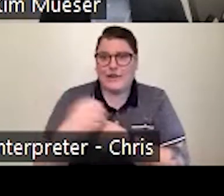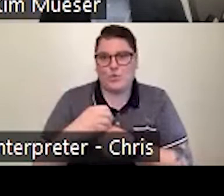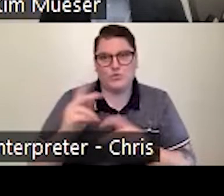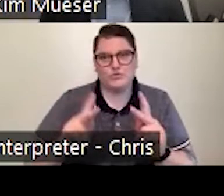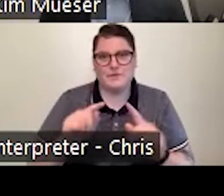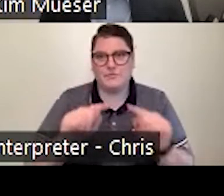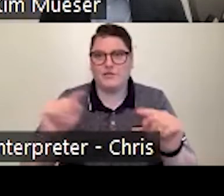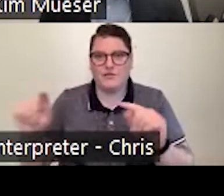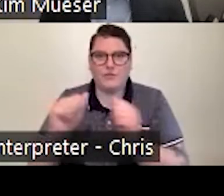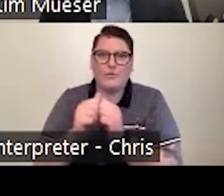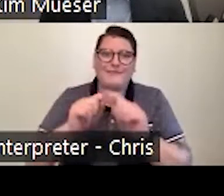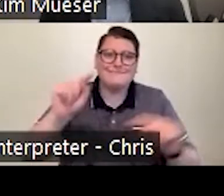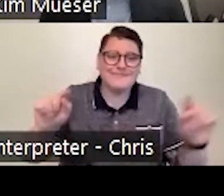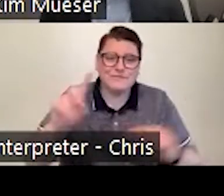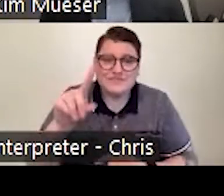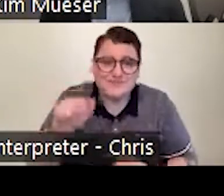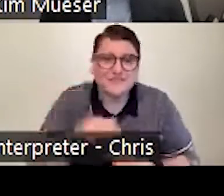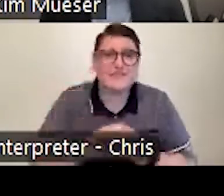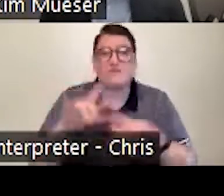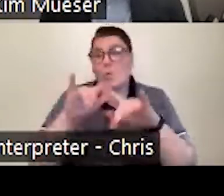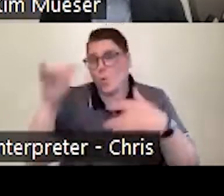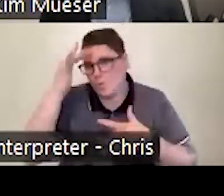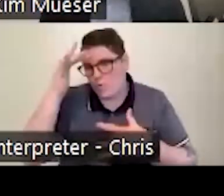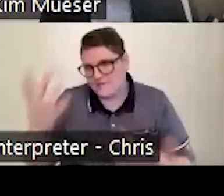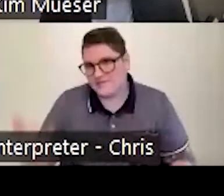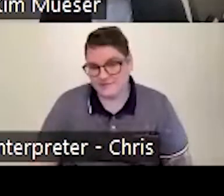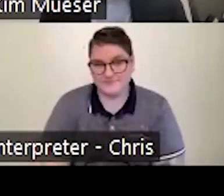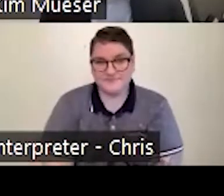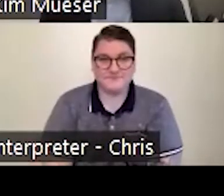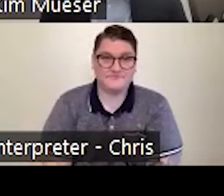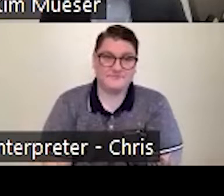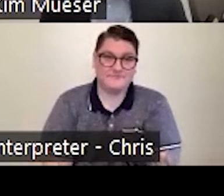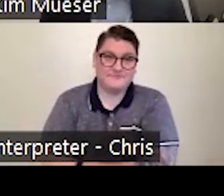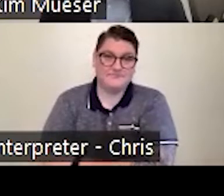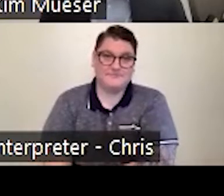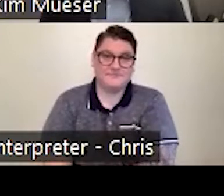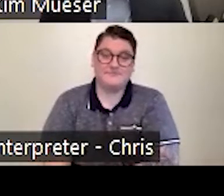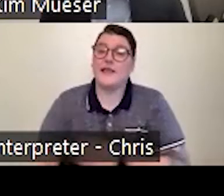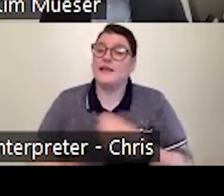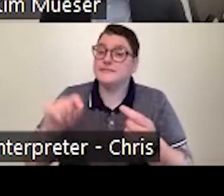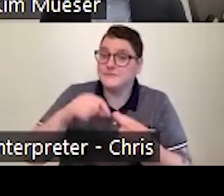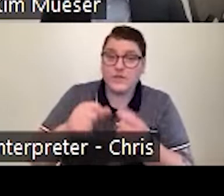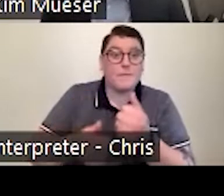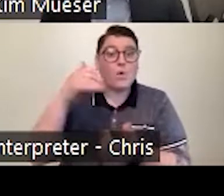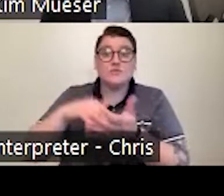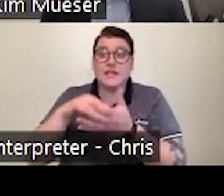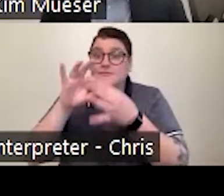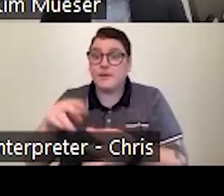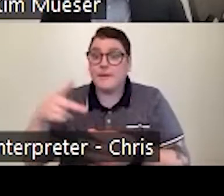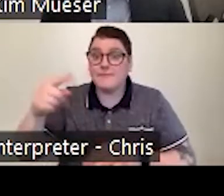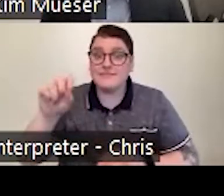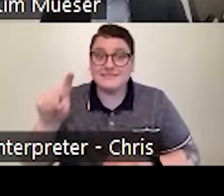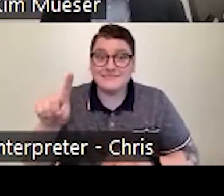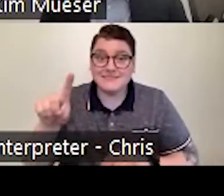variety of disabilities or other comorbid conditions. In particular, most studies of post-traumatic stress disorder in the